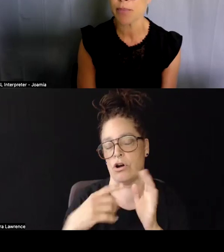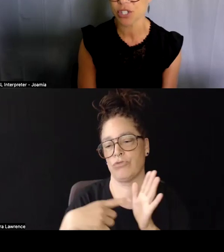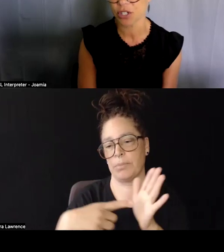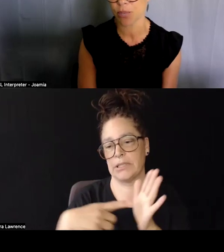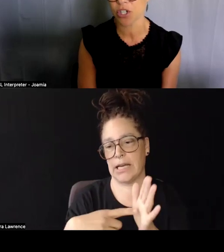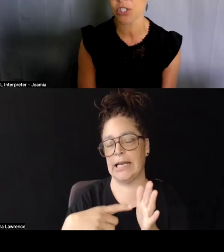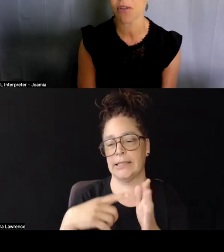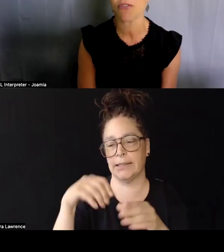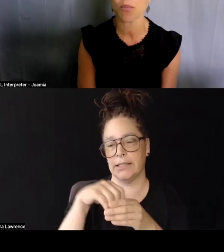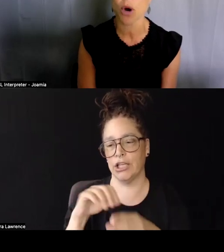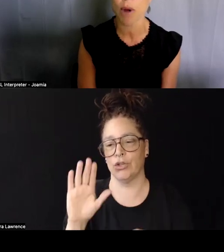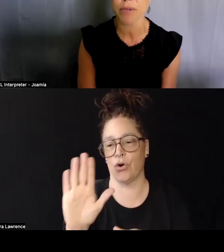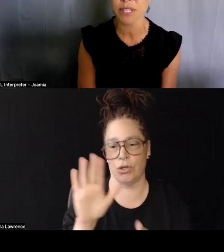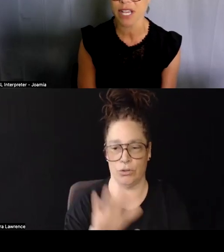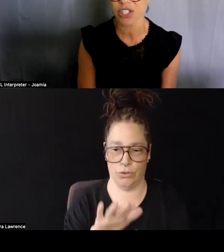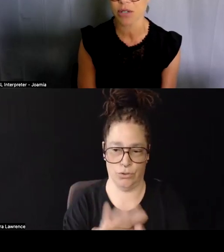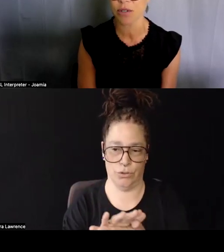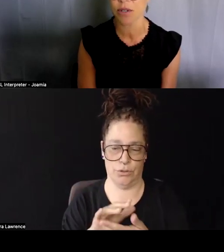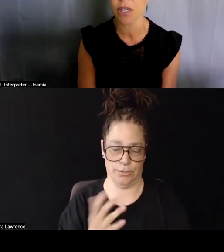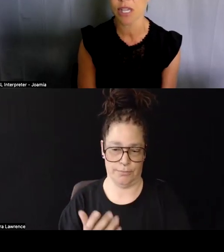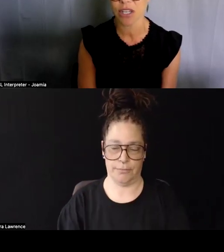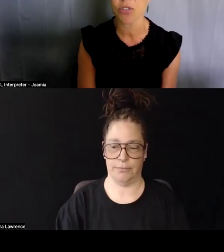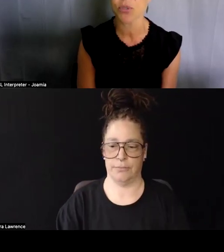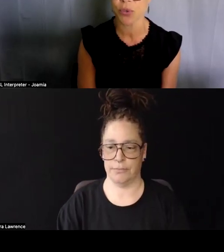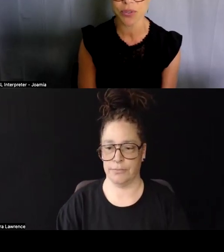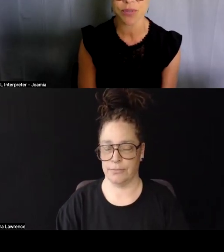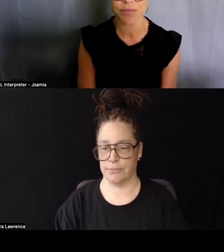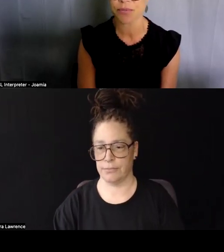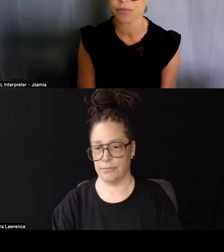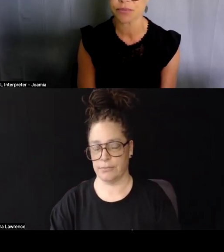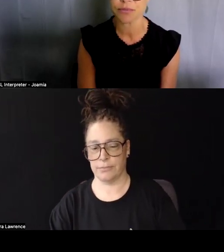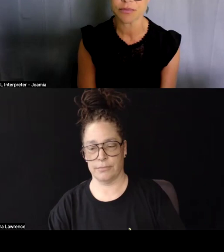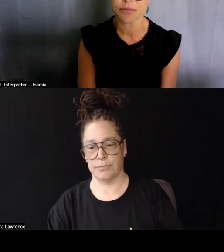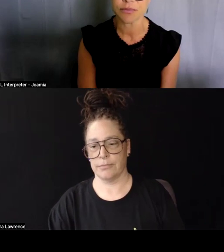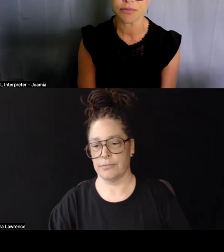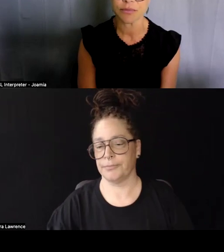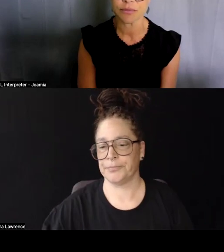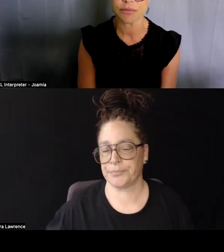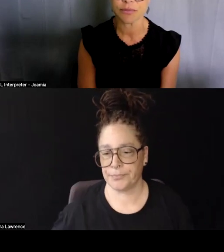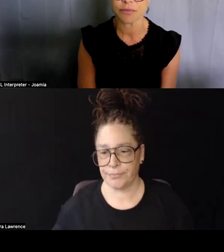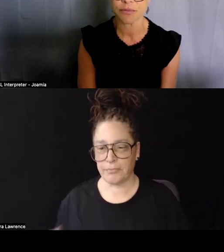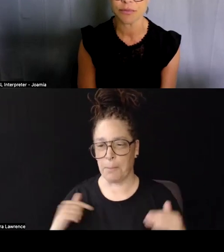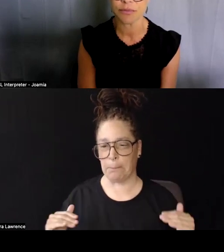as permission to push for more representation in your schools.